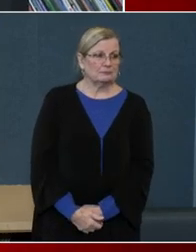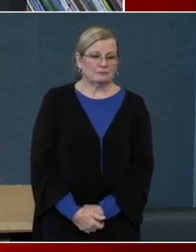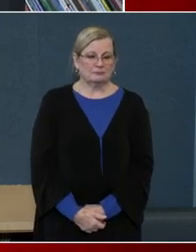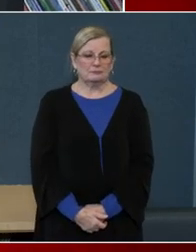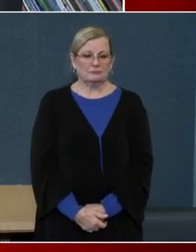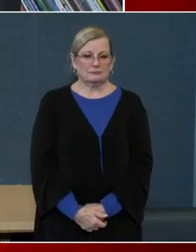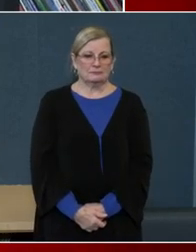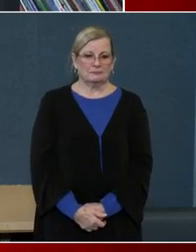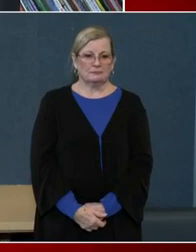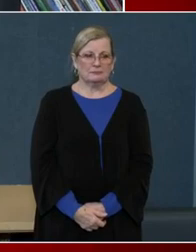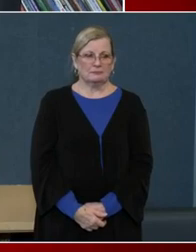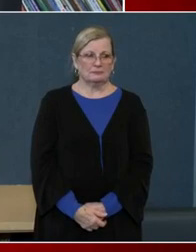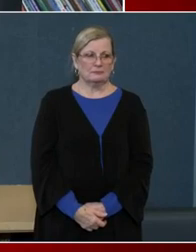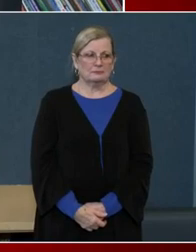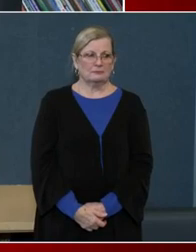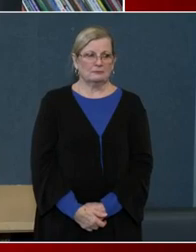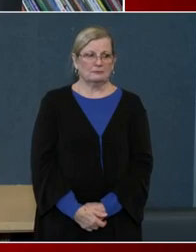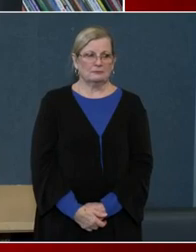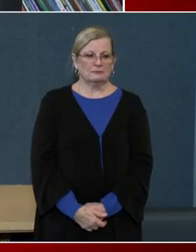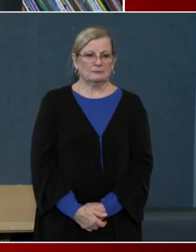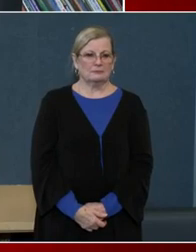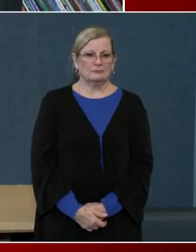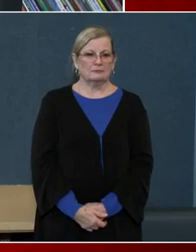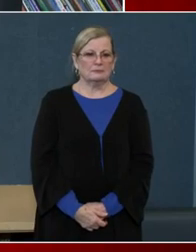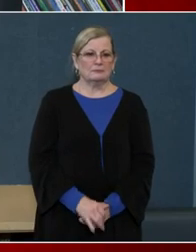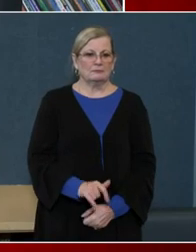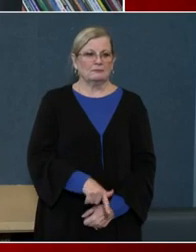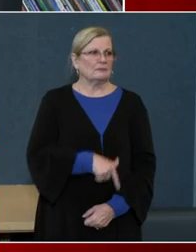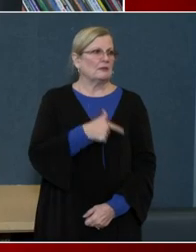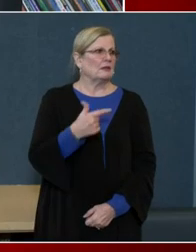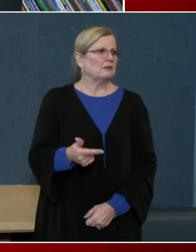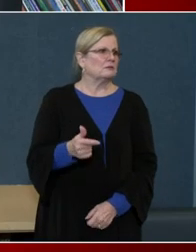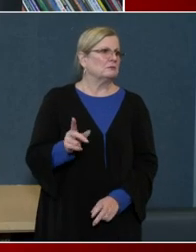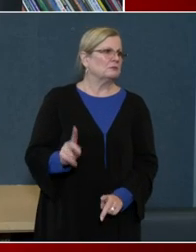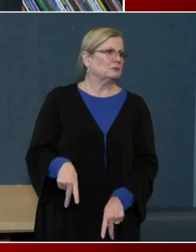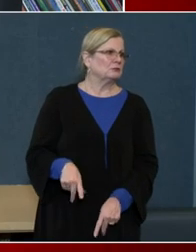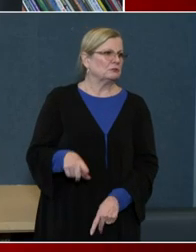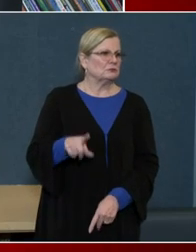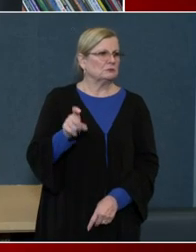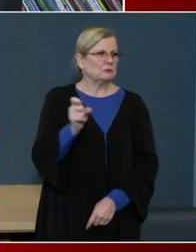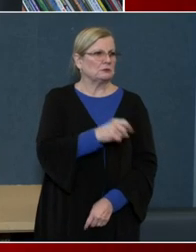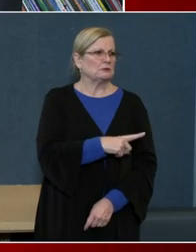Yes, Mr. Rice. Why did you delay the